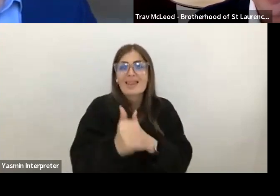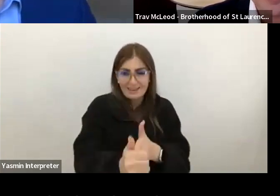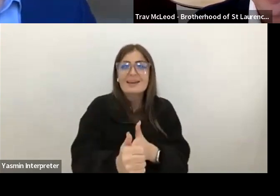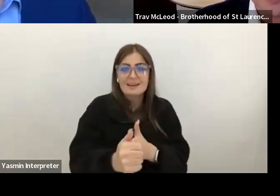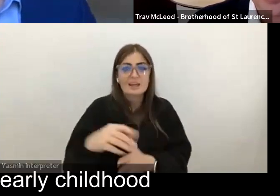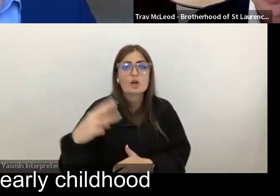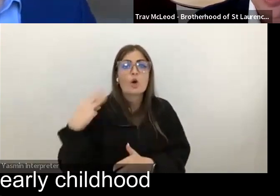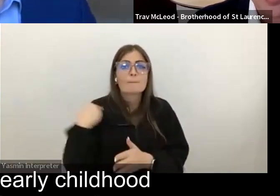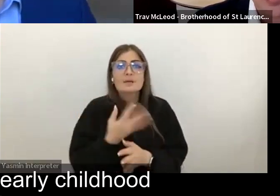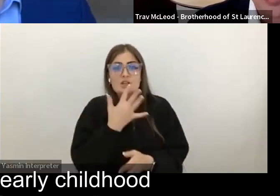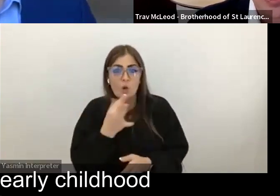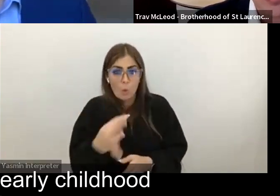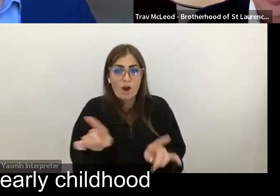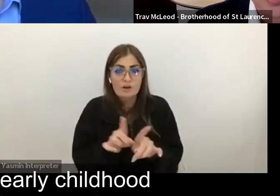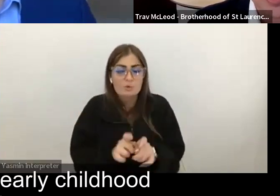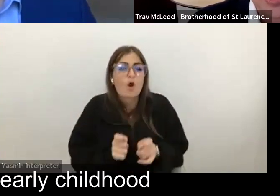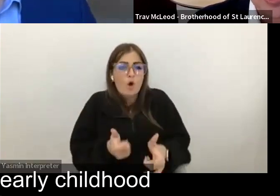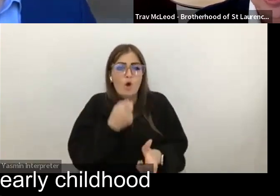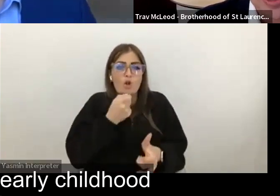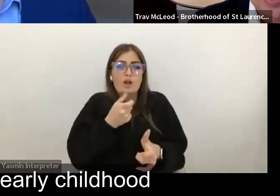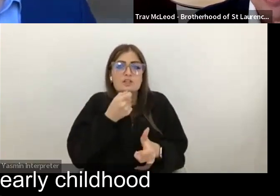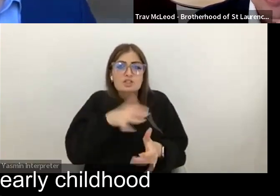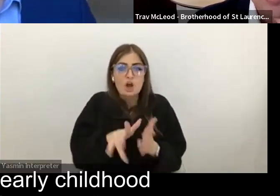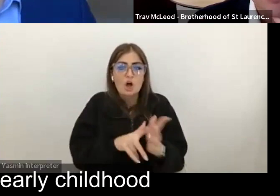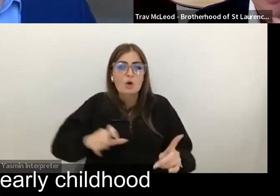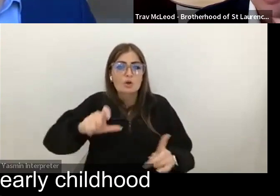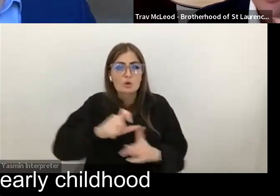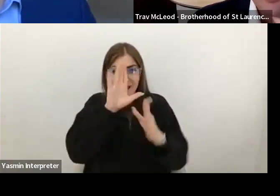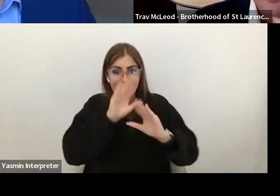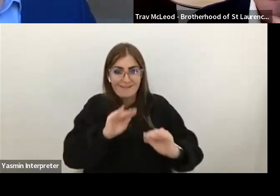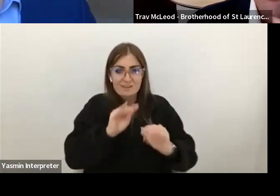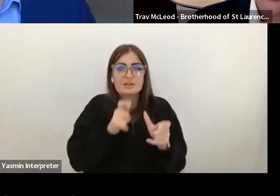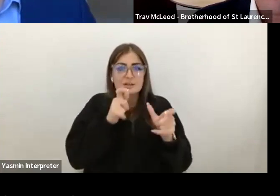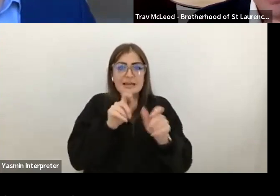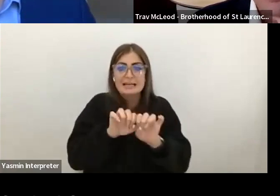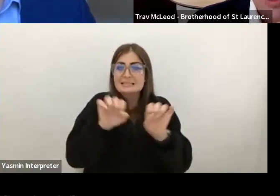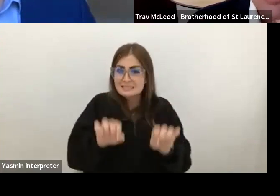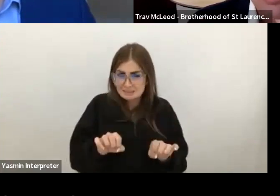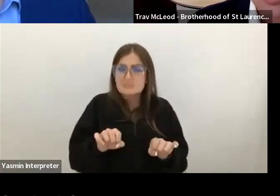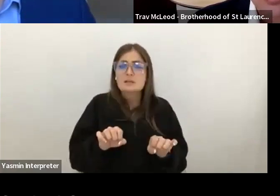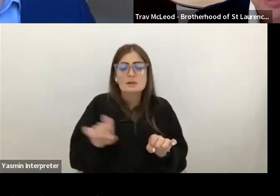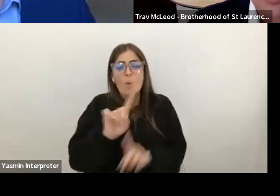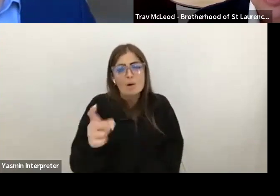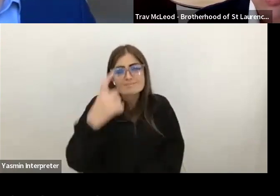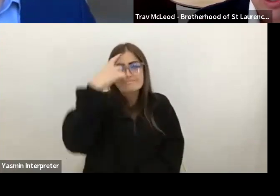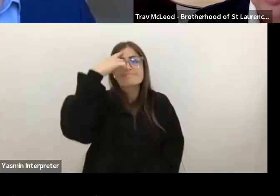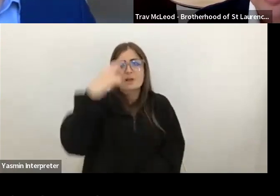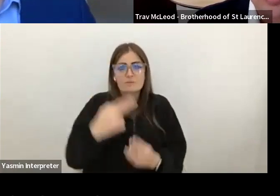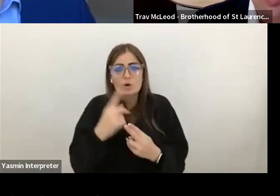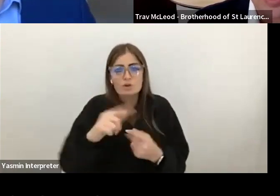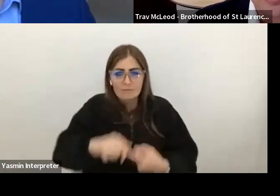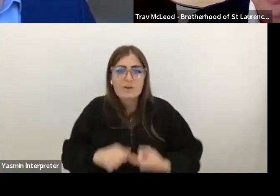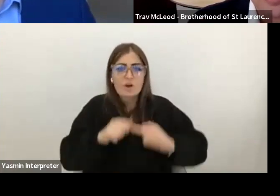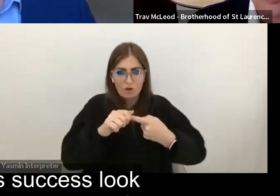inquiry into Australia's early childhood education and care system. What's front of mind for you now that the inquiry